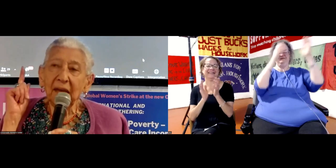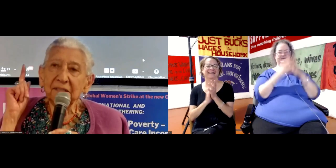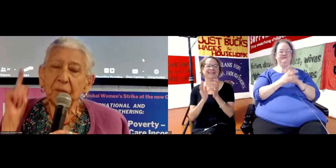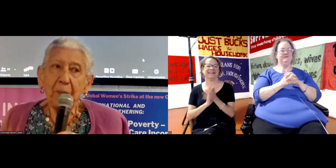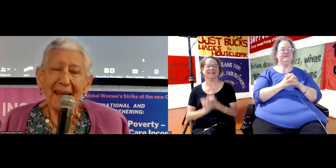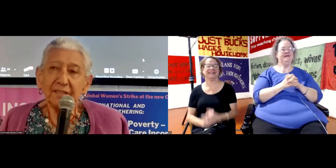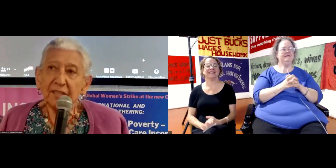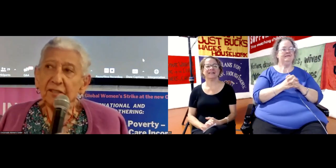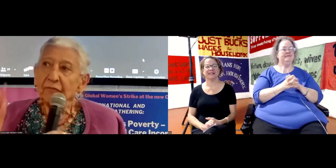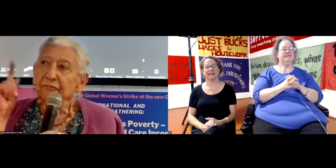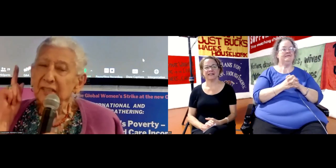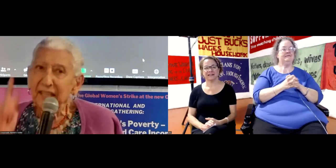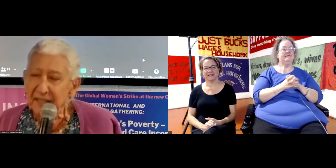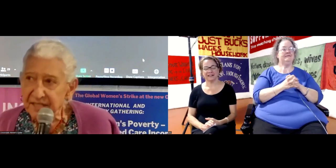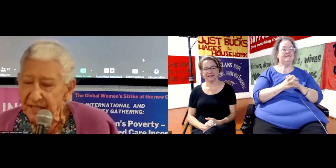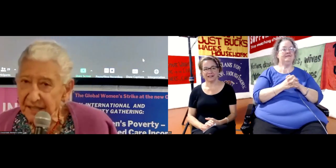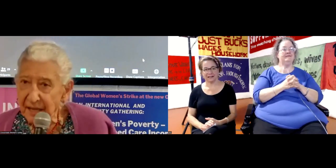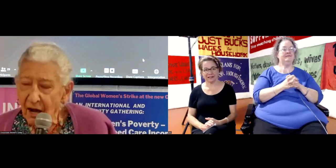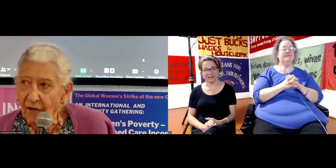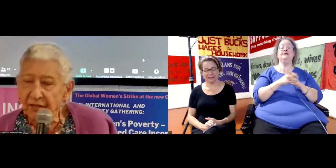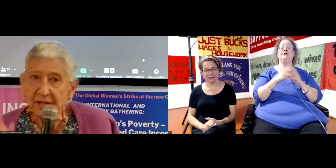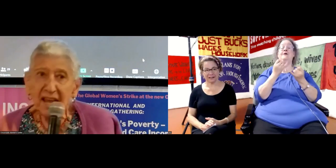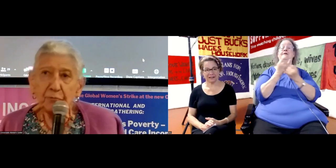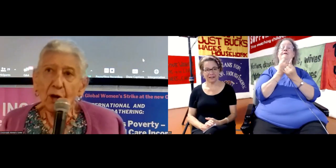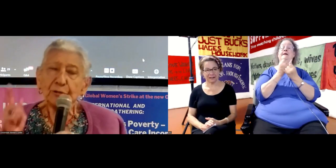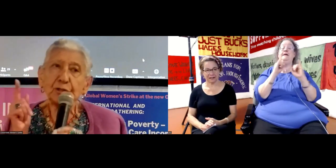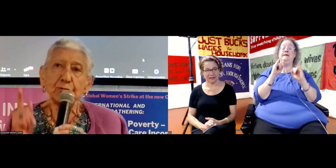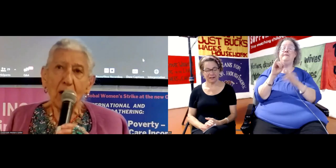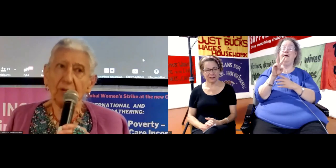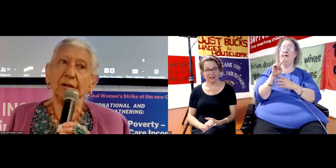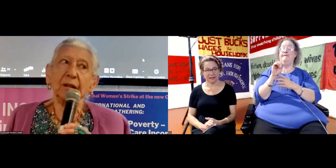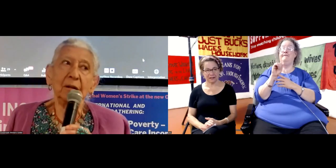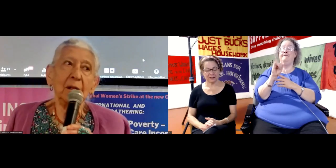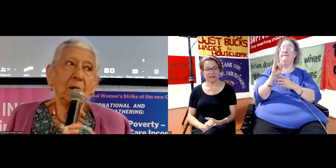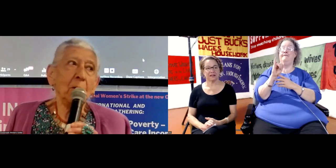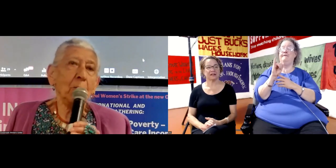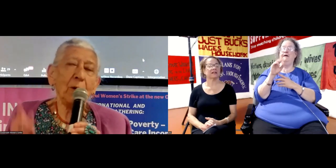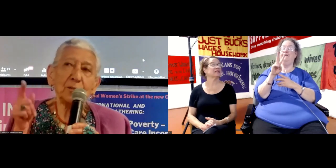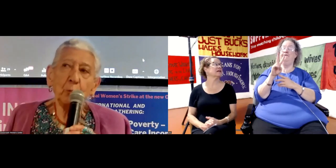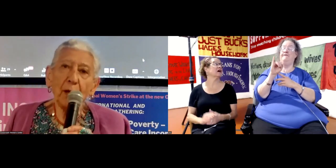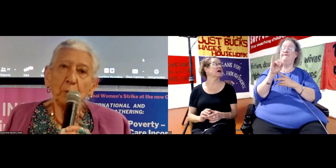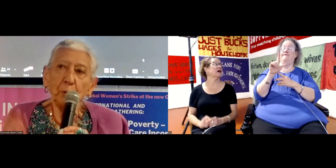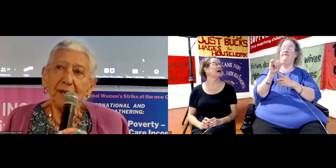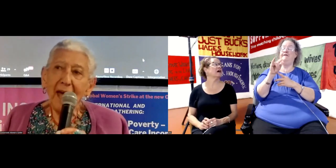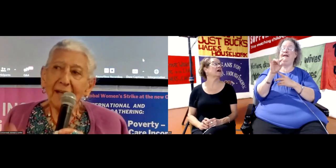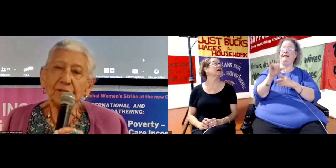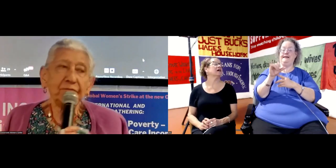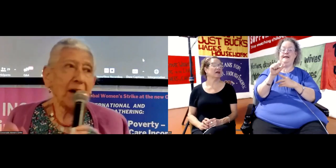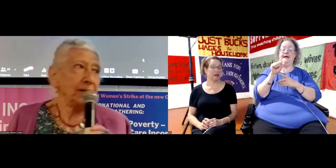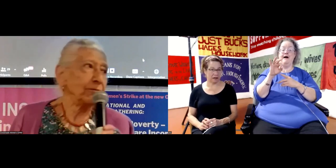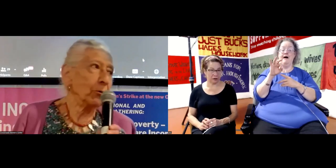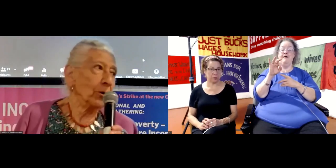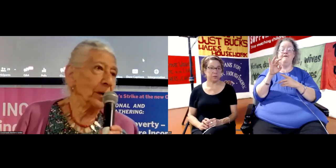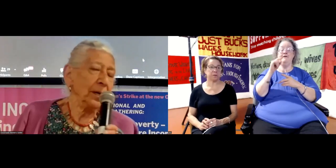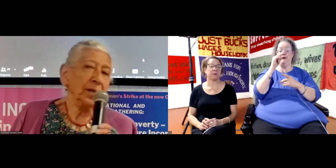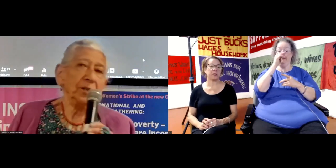The independent validity of the Negro's struggle was what we had to